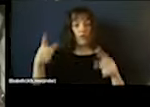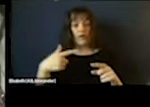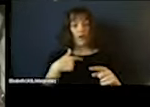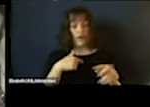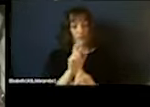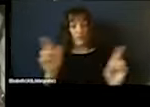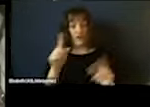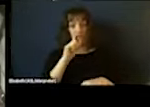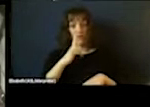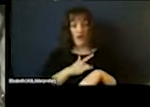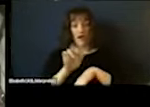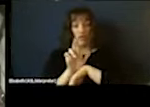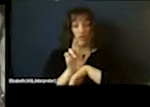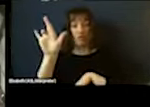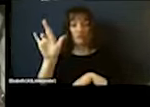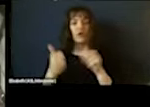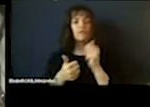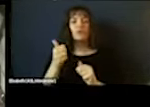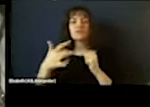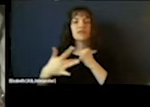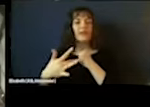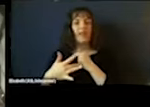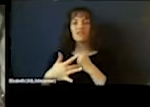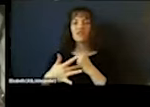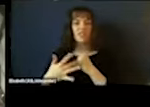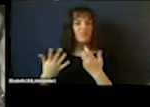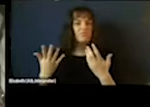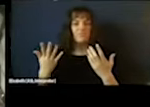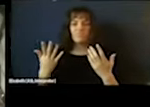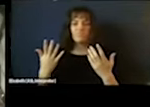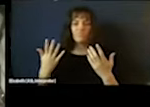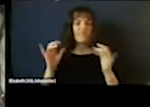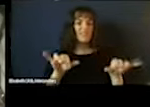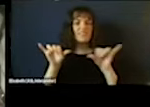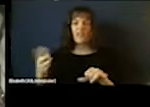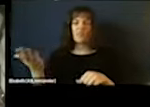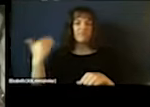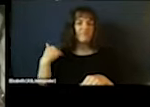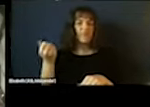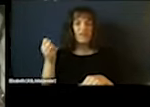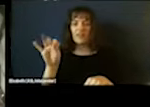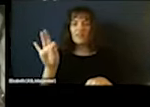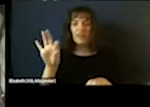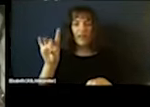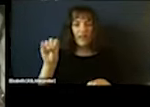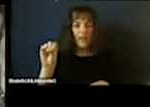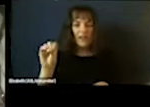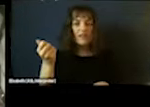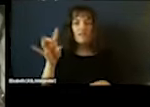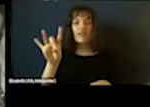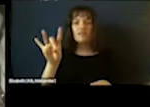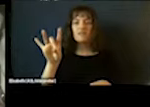launch, most of the technology was not that different from the 1980 or 1970. Of course, it's different from